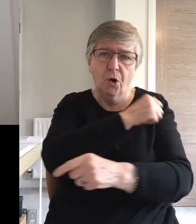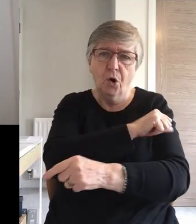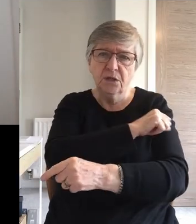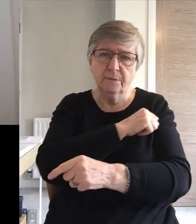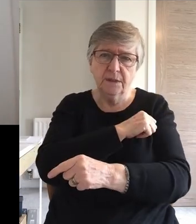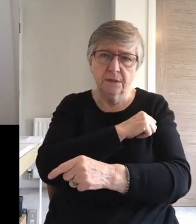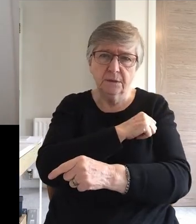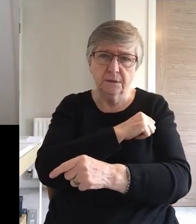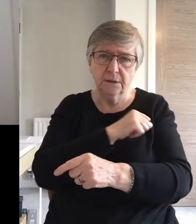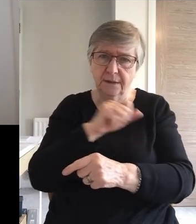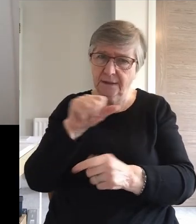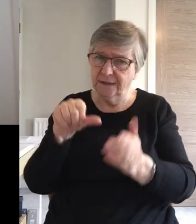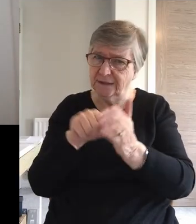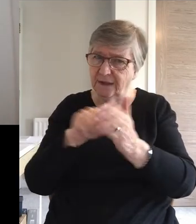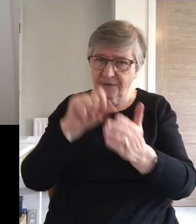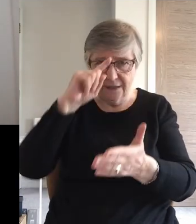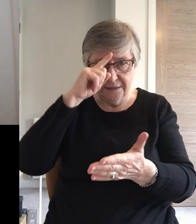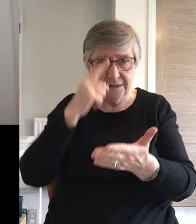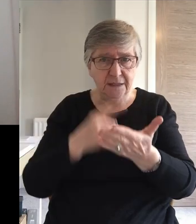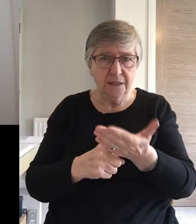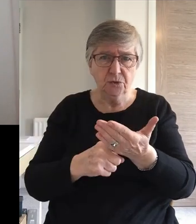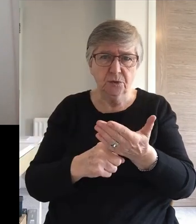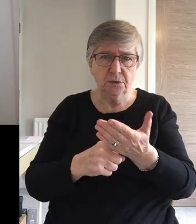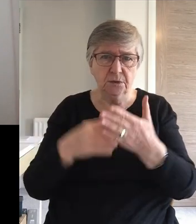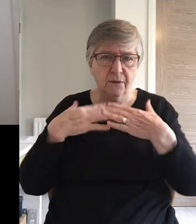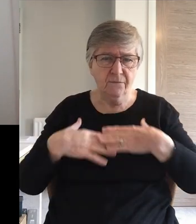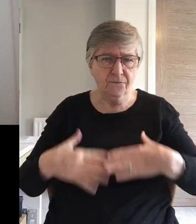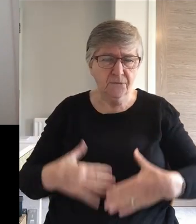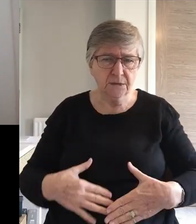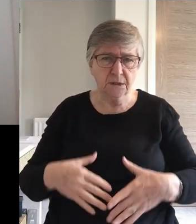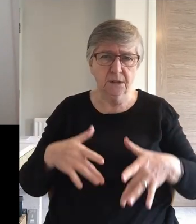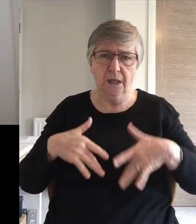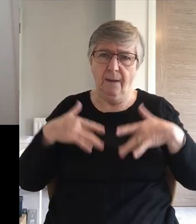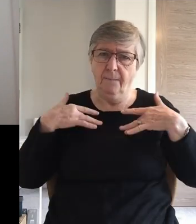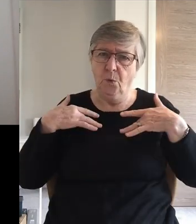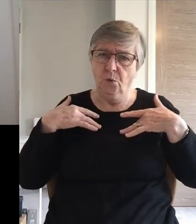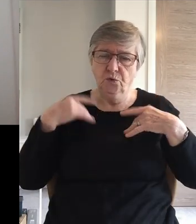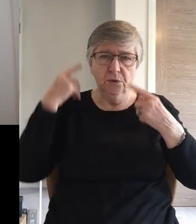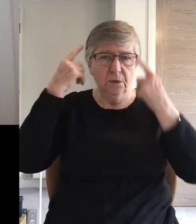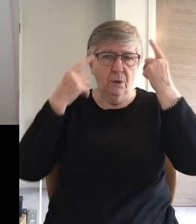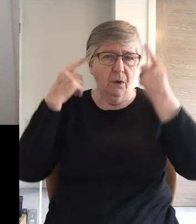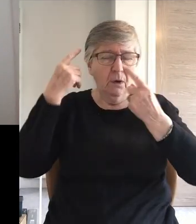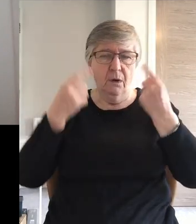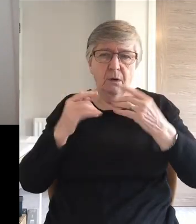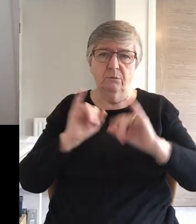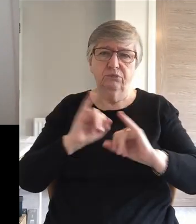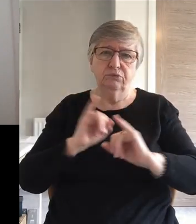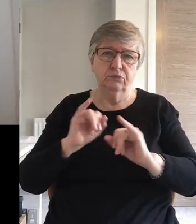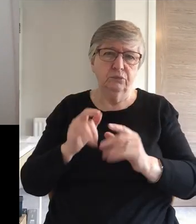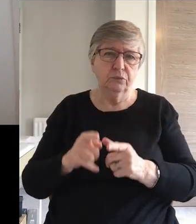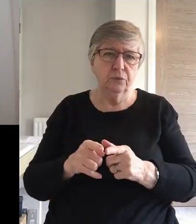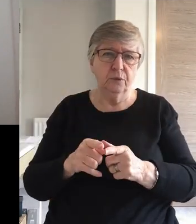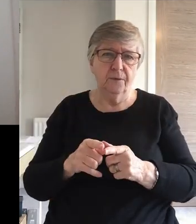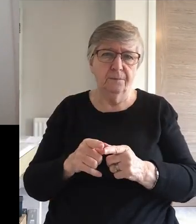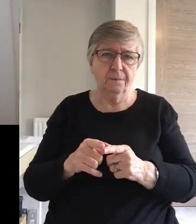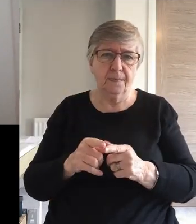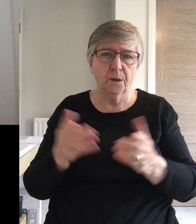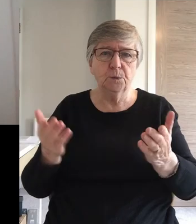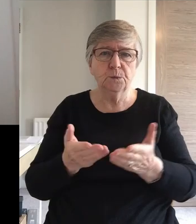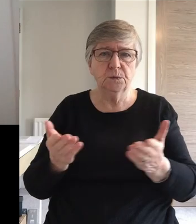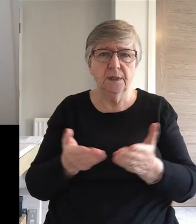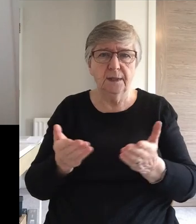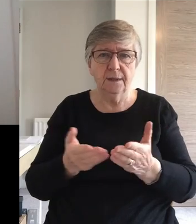all the difficult decisions and physical and emotional trauma they suffer. But